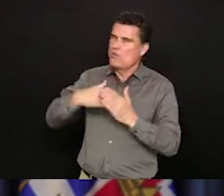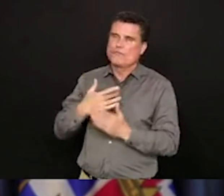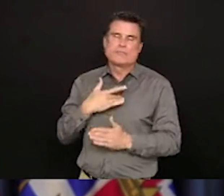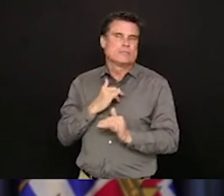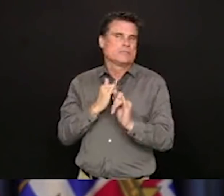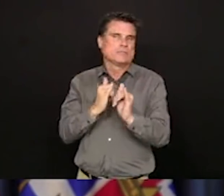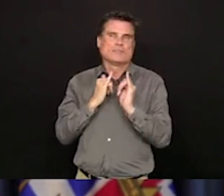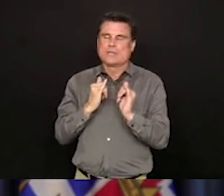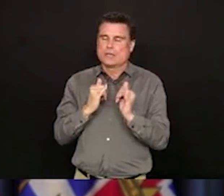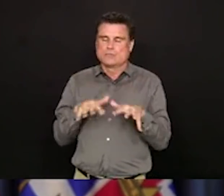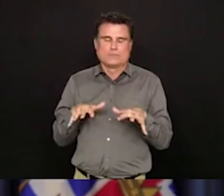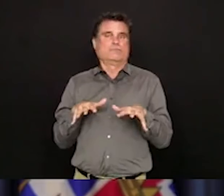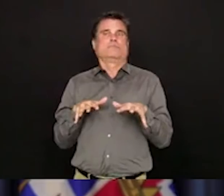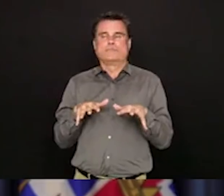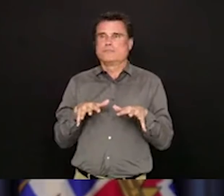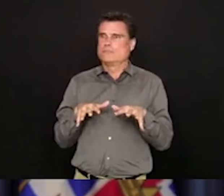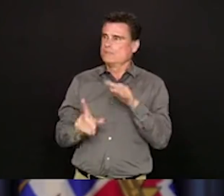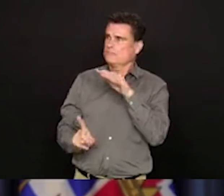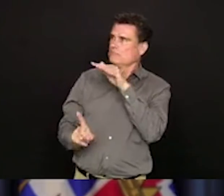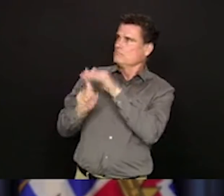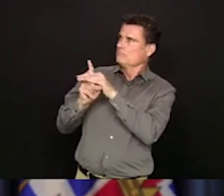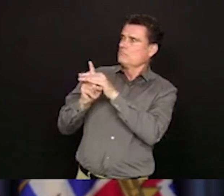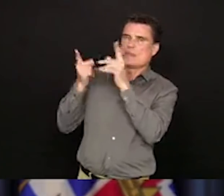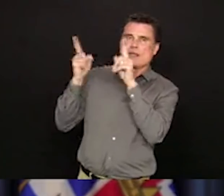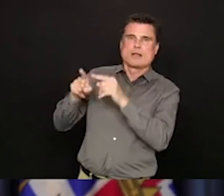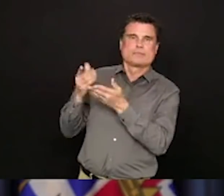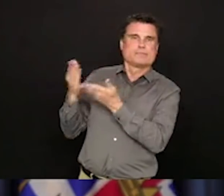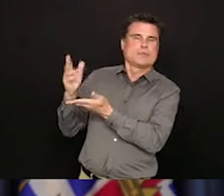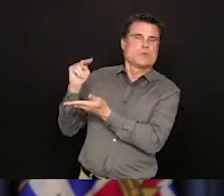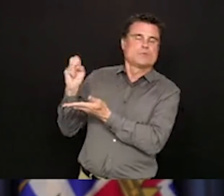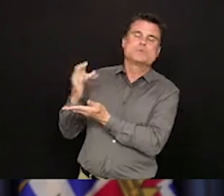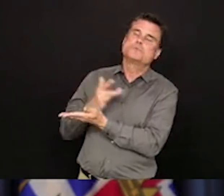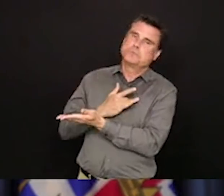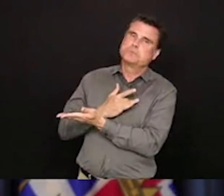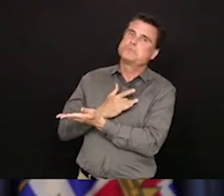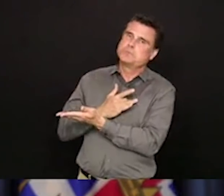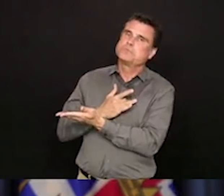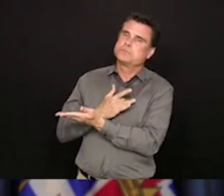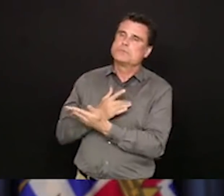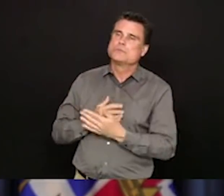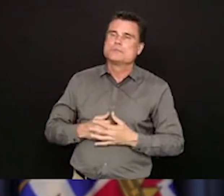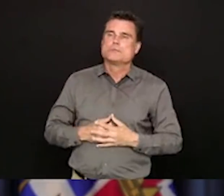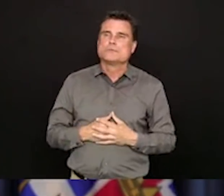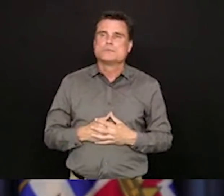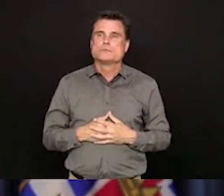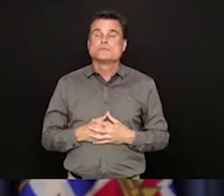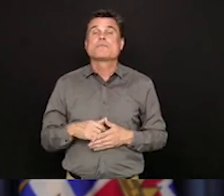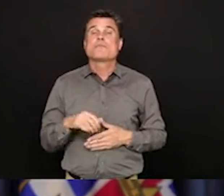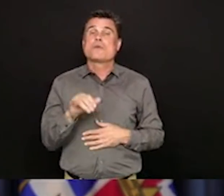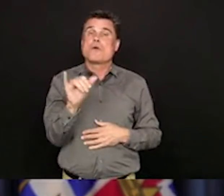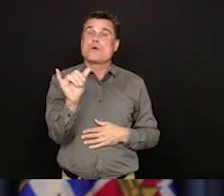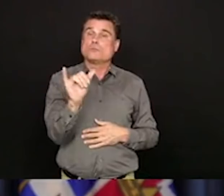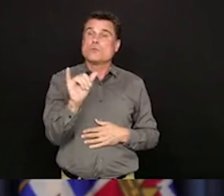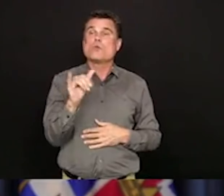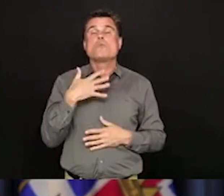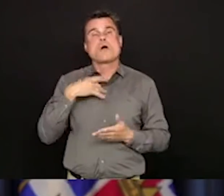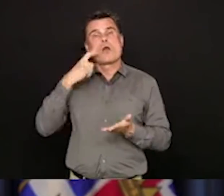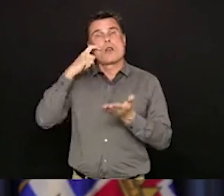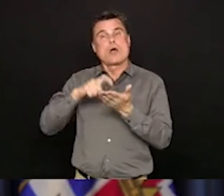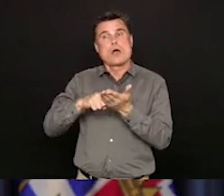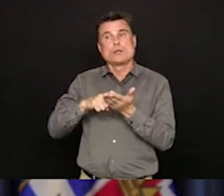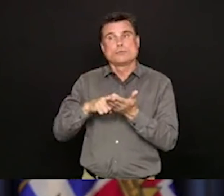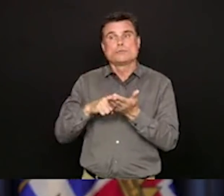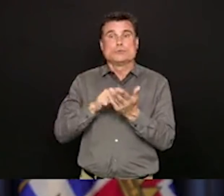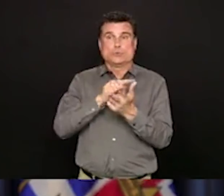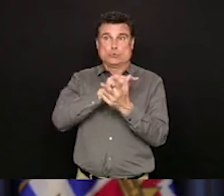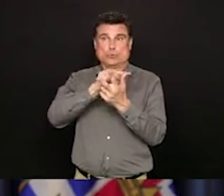I also wanted to start by acknowledging the families of the 3 people who passed away from COVID-19 in the last 24 hours in BC. 2